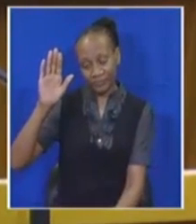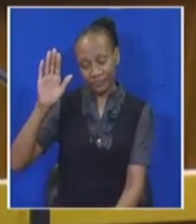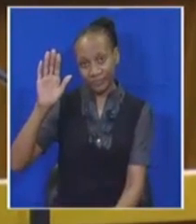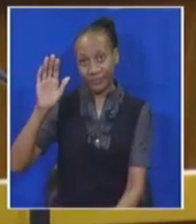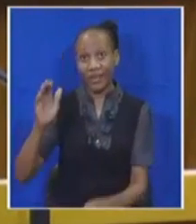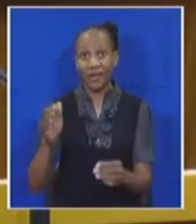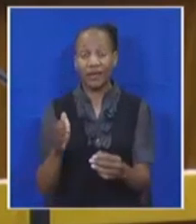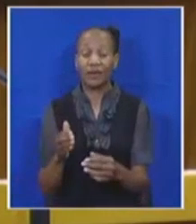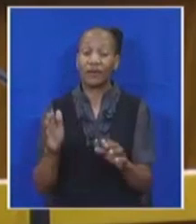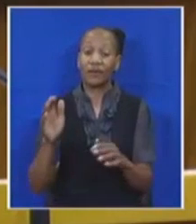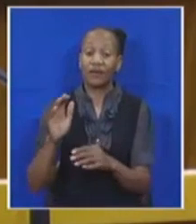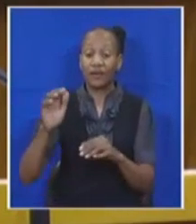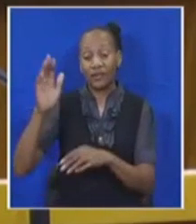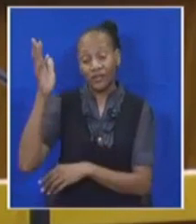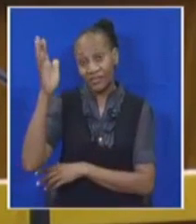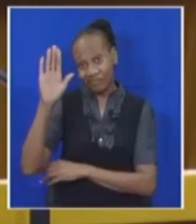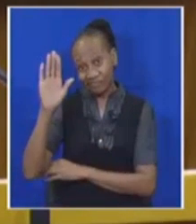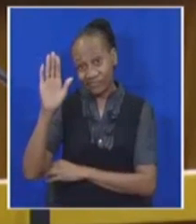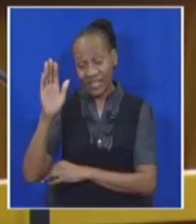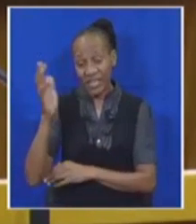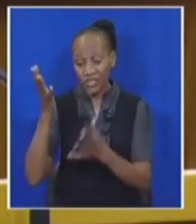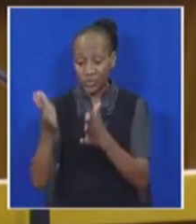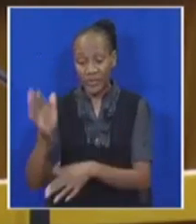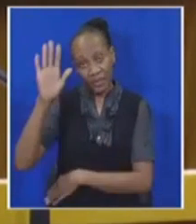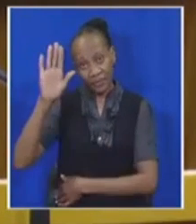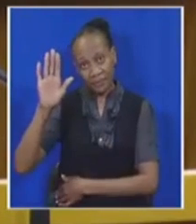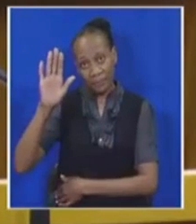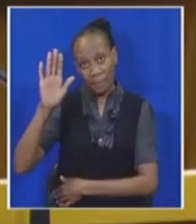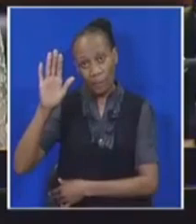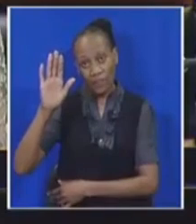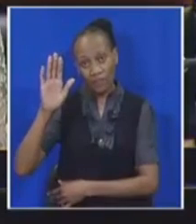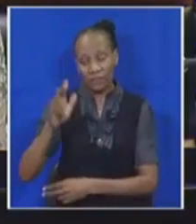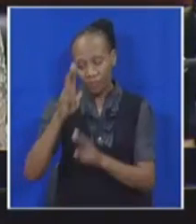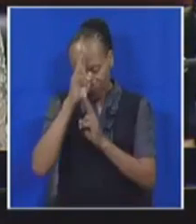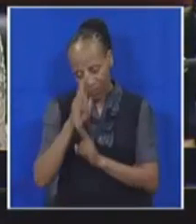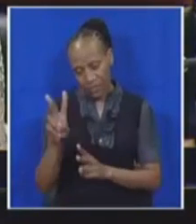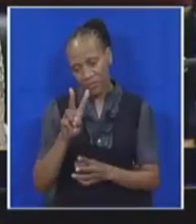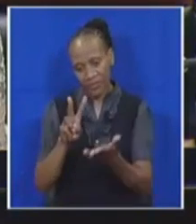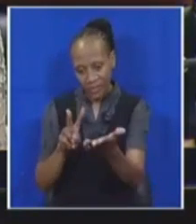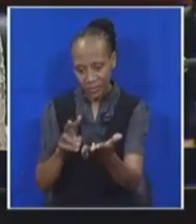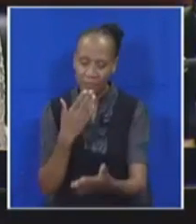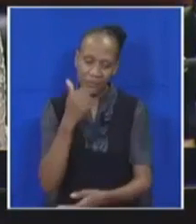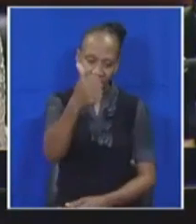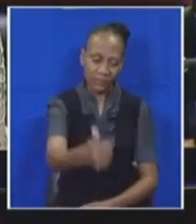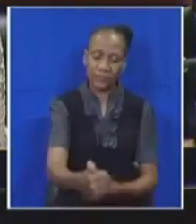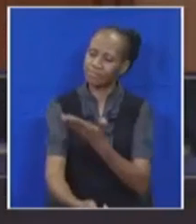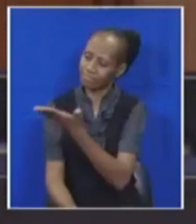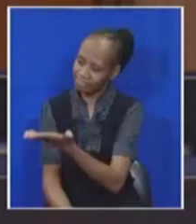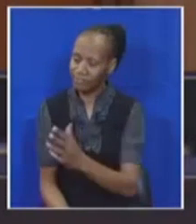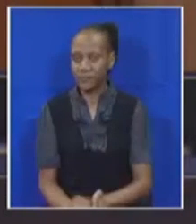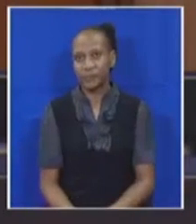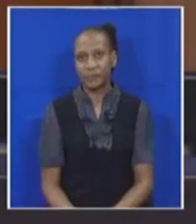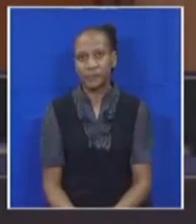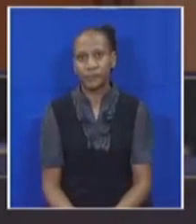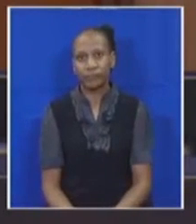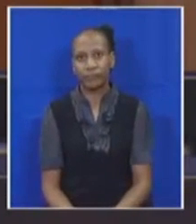watched while Hlaudi Motsoeneng Can I raise a and point his of order, enforcers looted the SABC. Honorable Van Damme, please take your seat. What is your point of order? I request